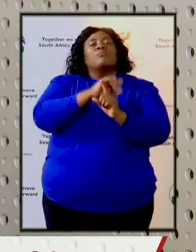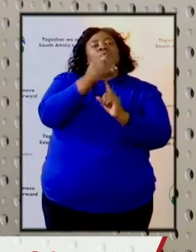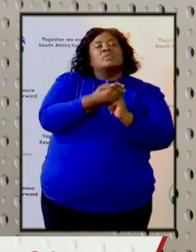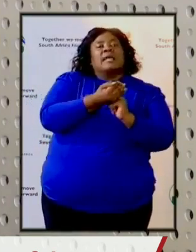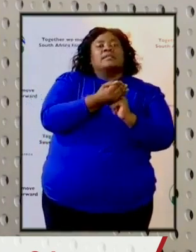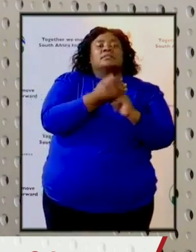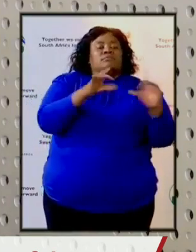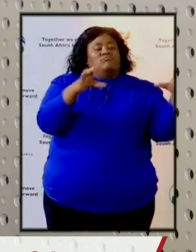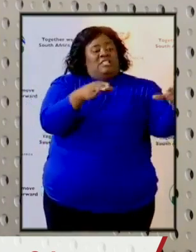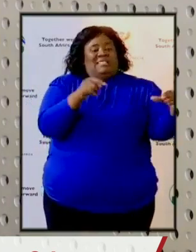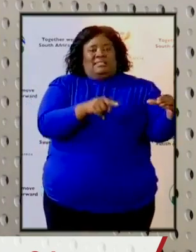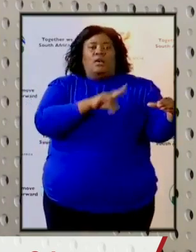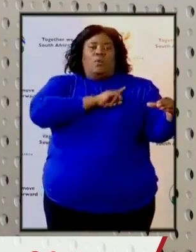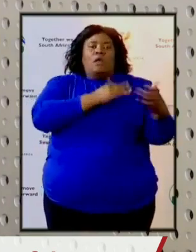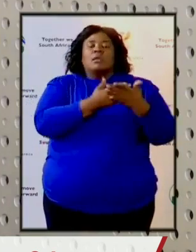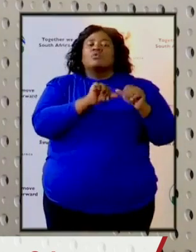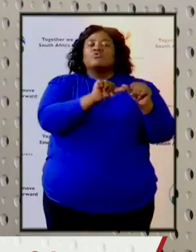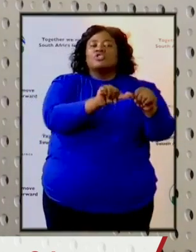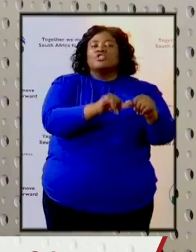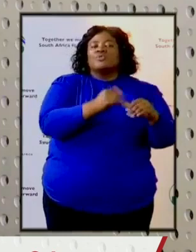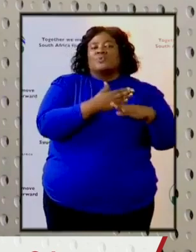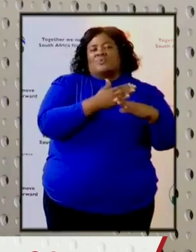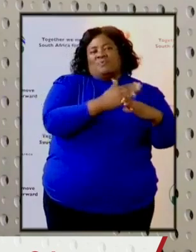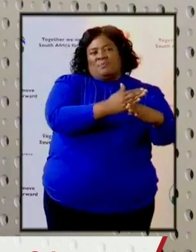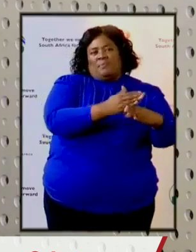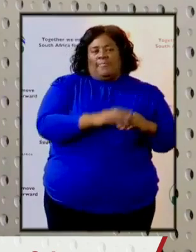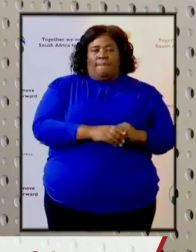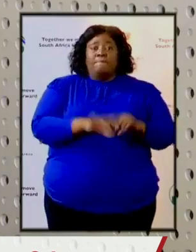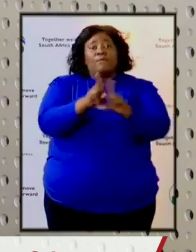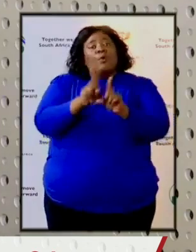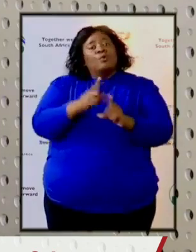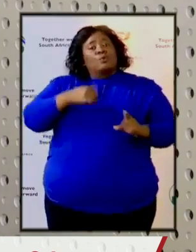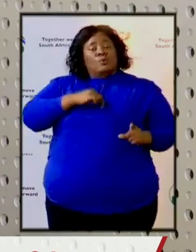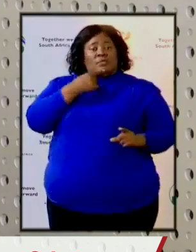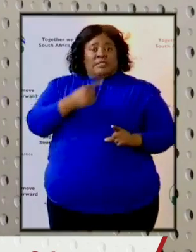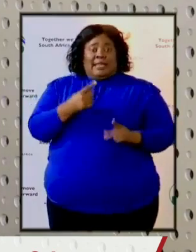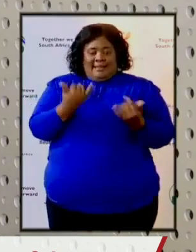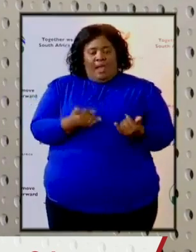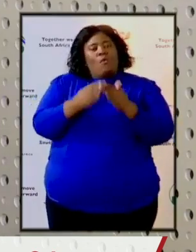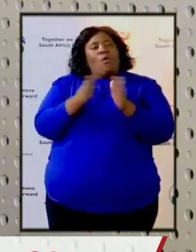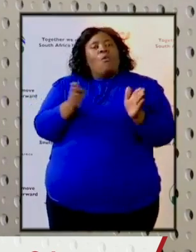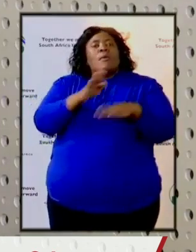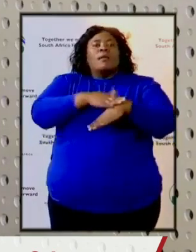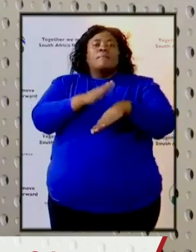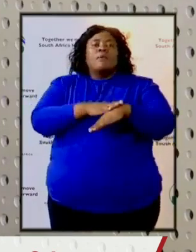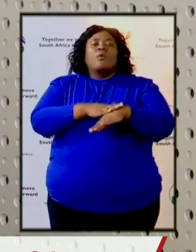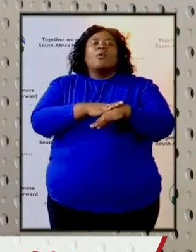to operate. We are also saying we are now going to open up for